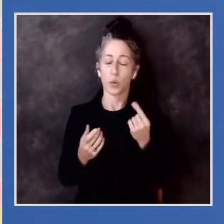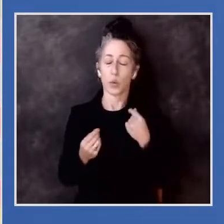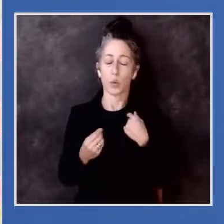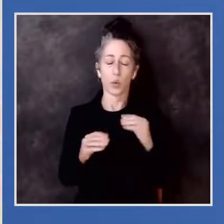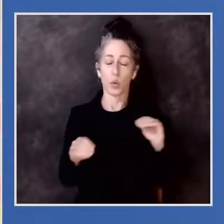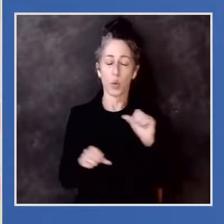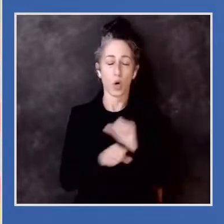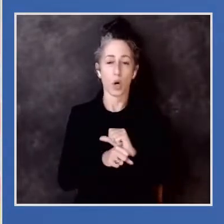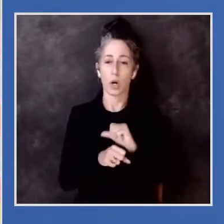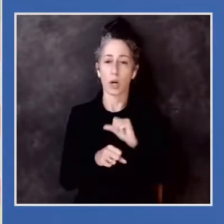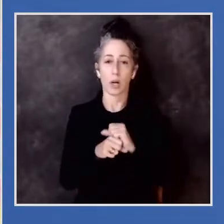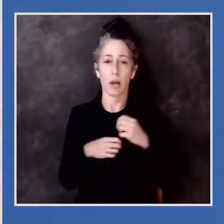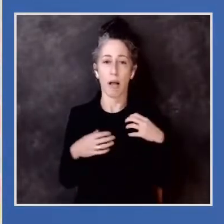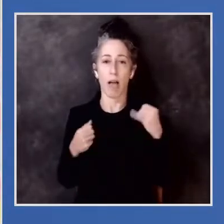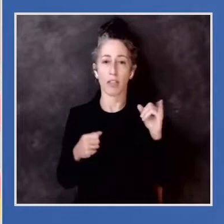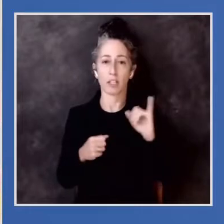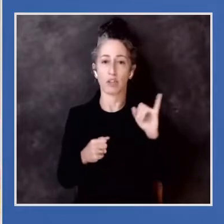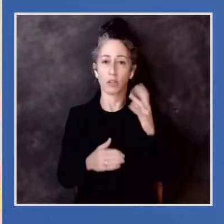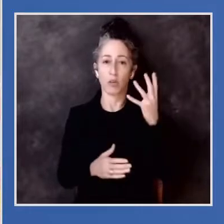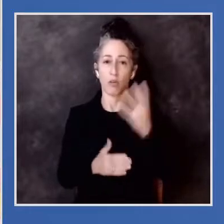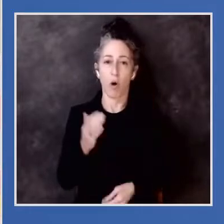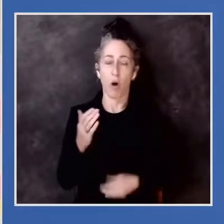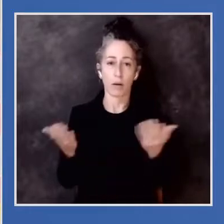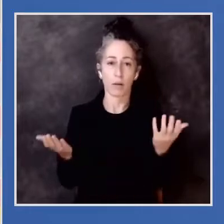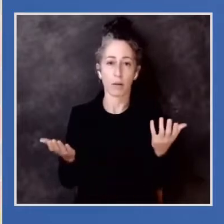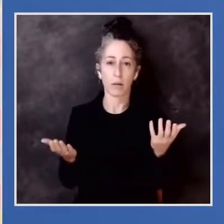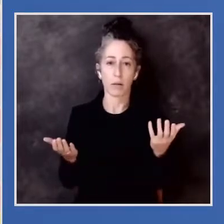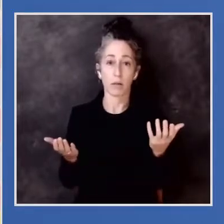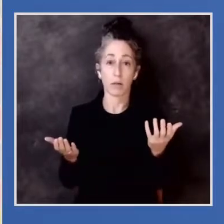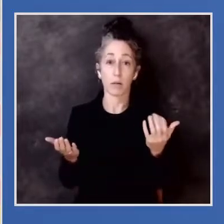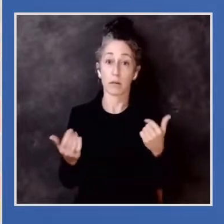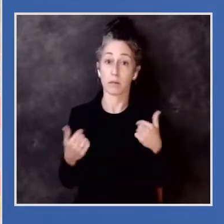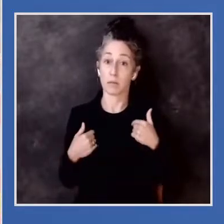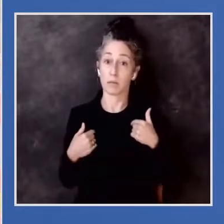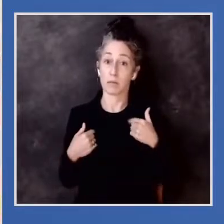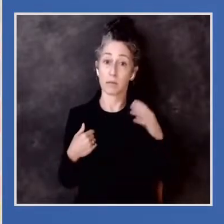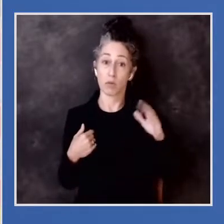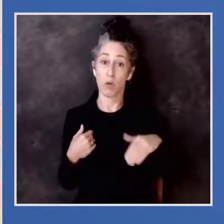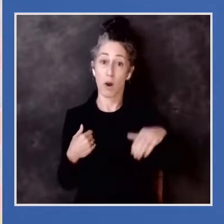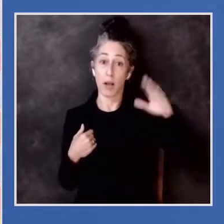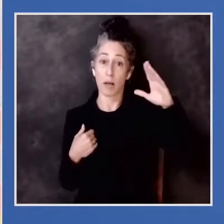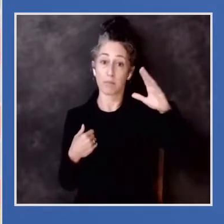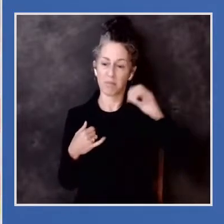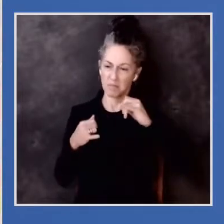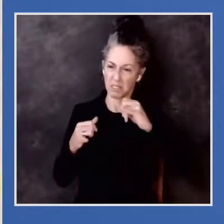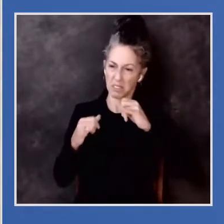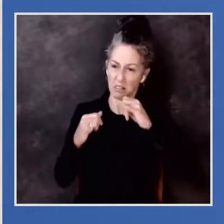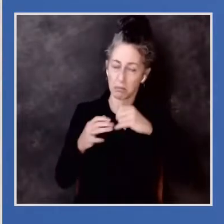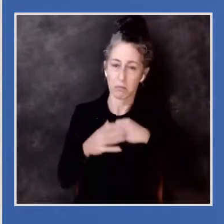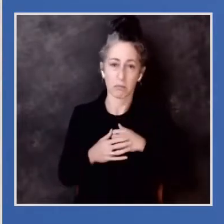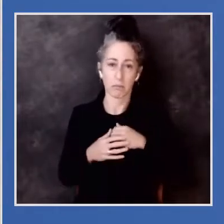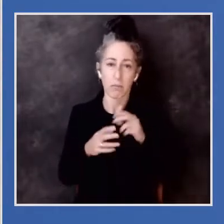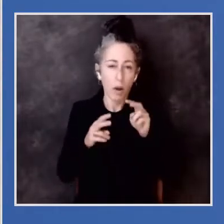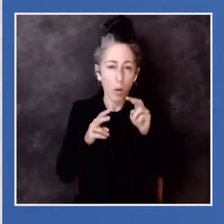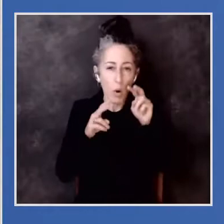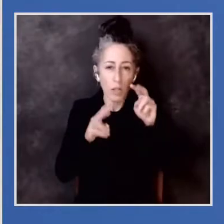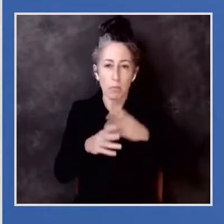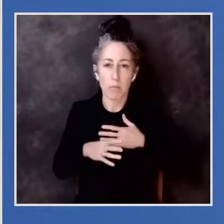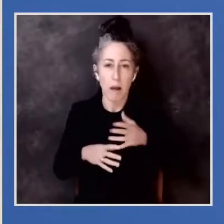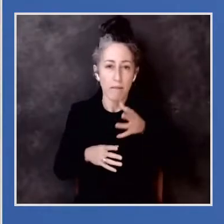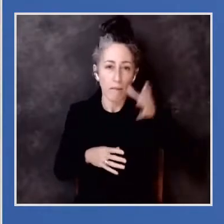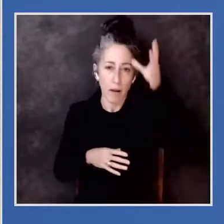health insurance? Growing up, like many of you, I watched my father struggle to find